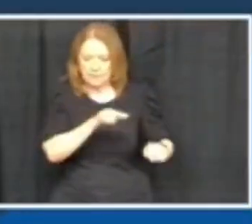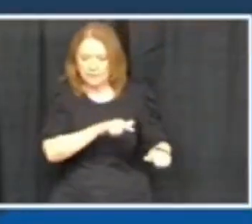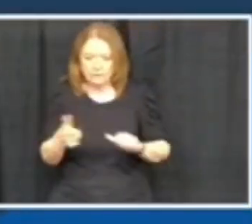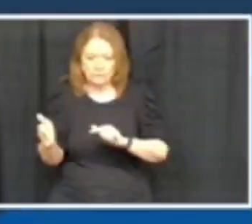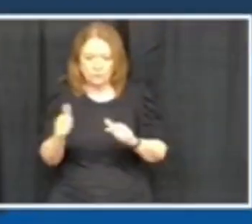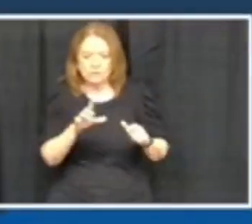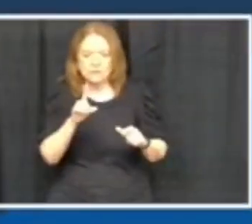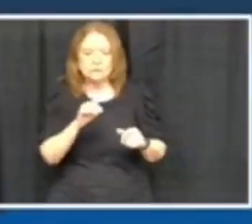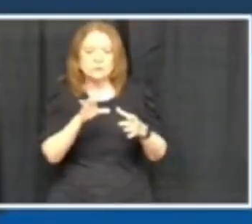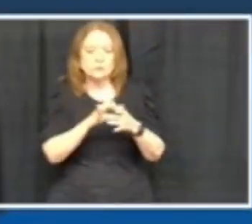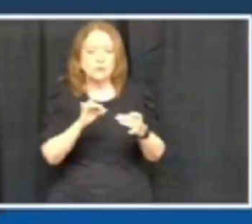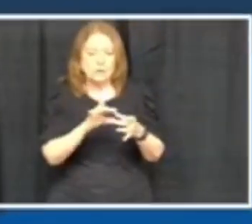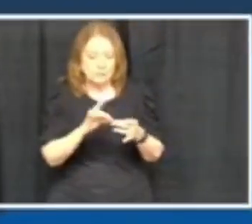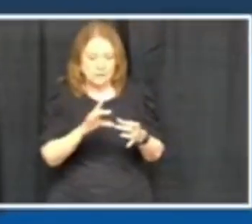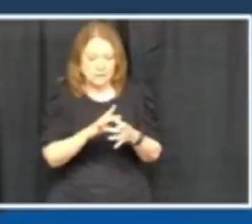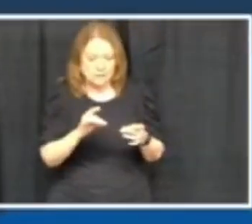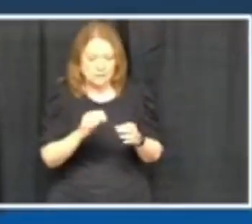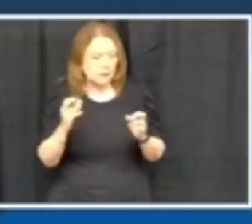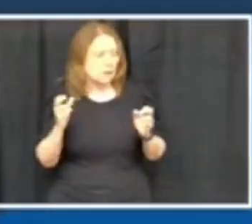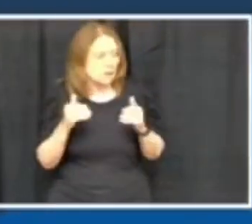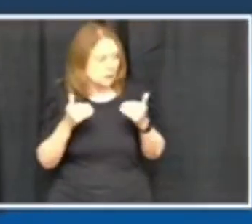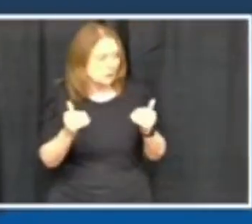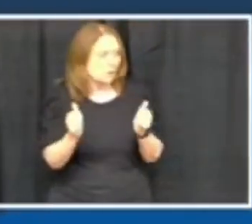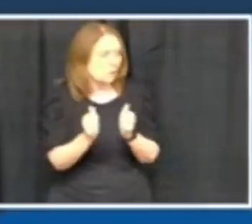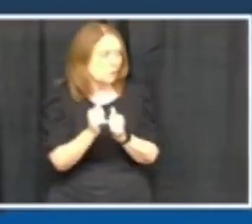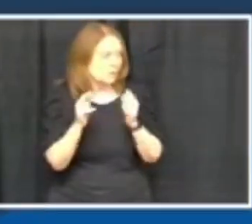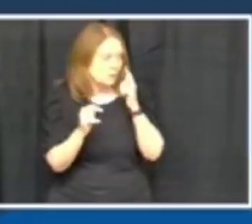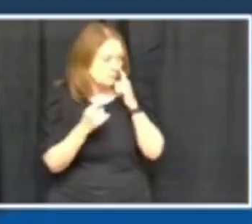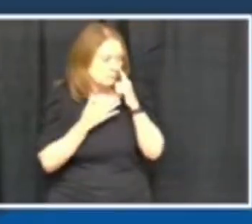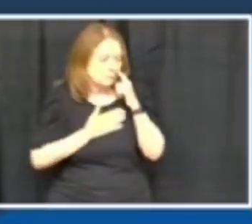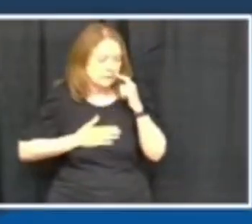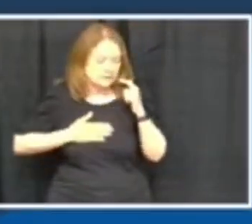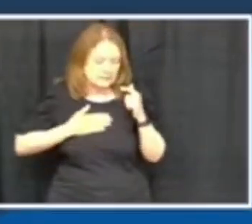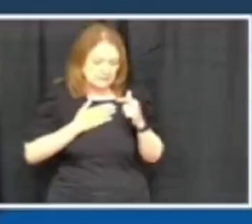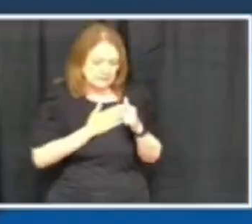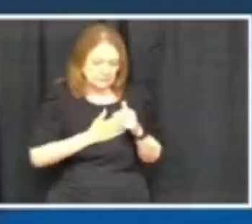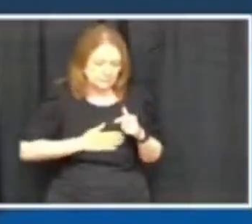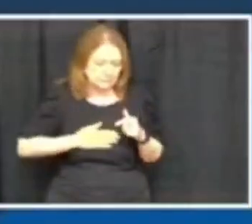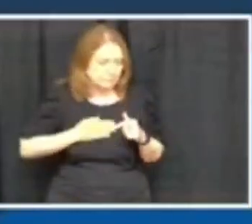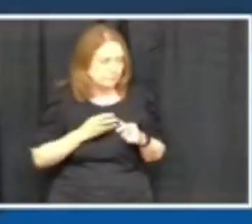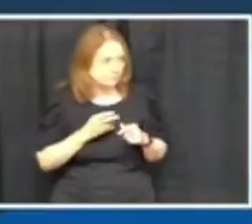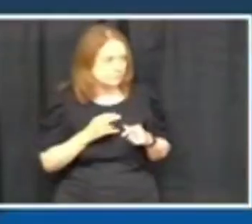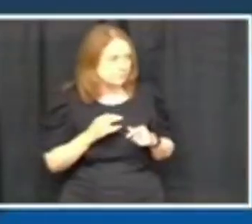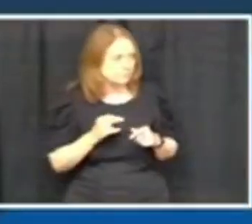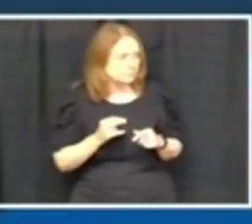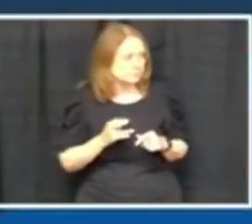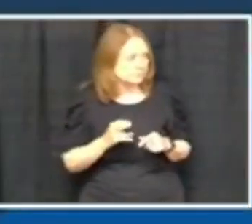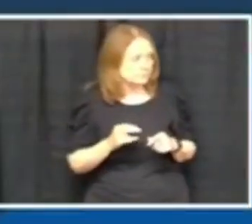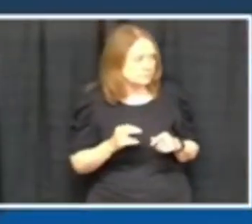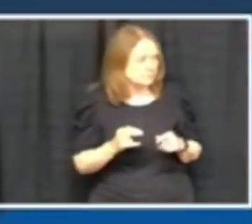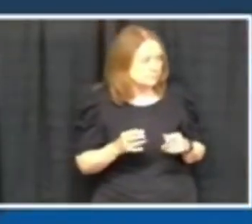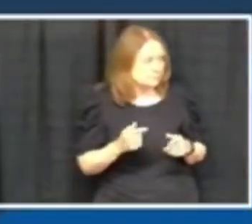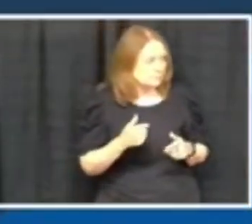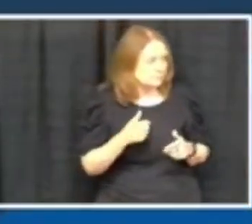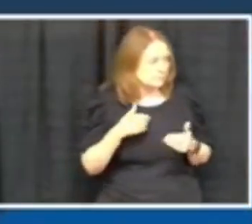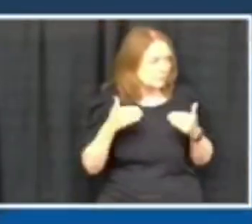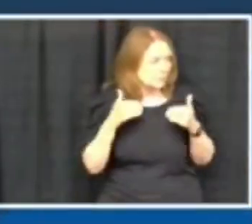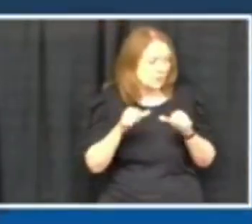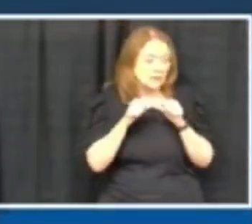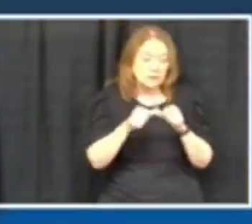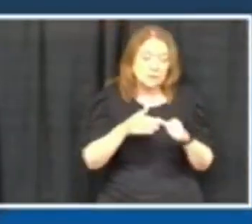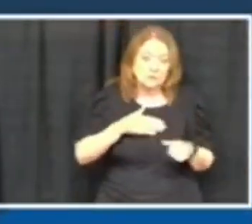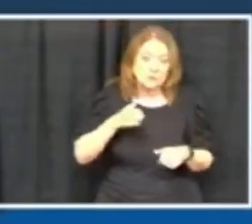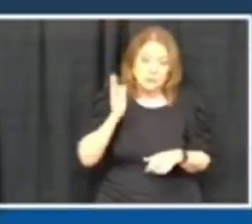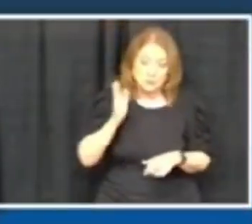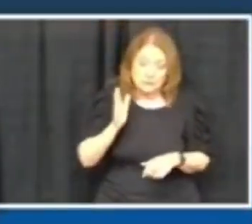do comments and get Okay. on with it, please. I'm going to go ahead and continue my